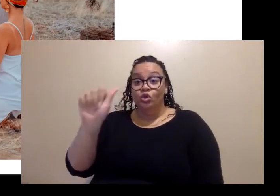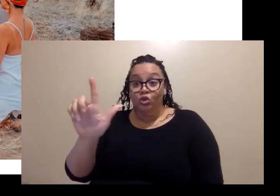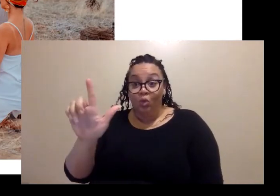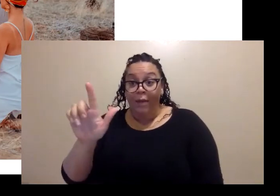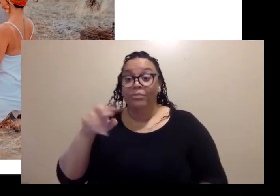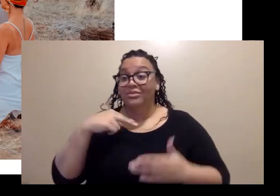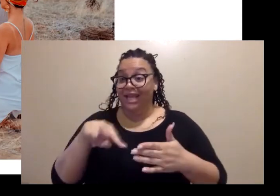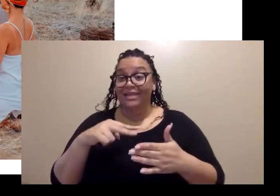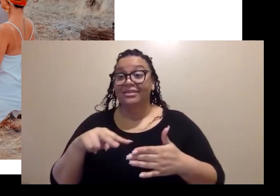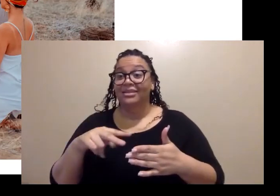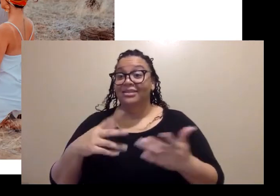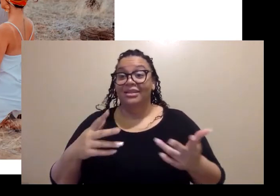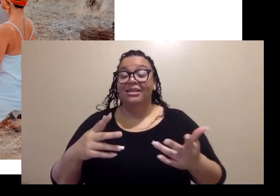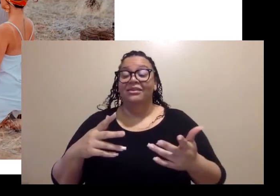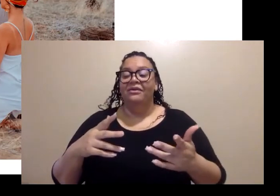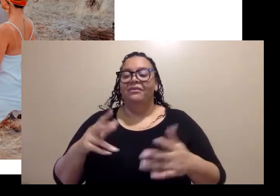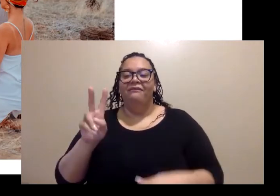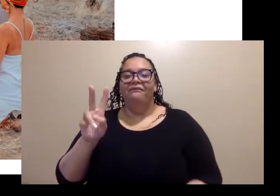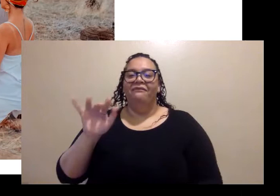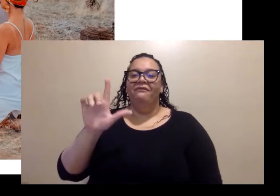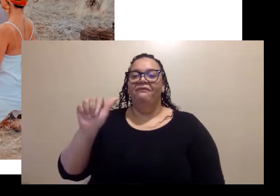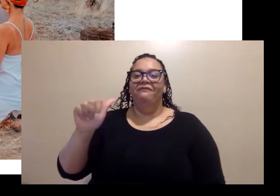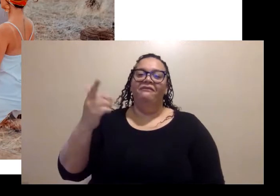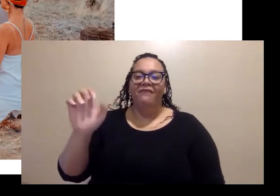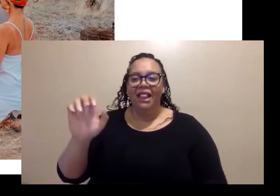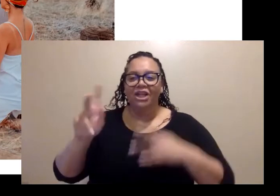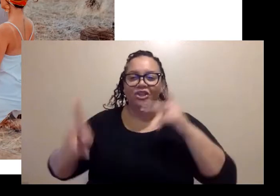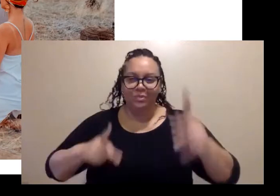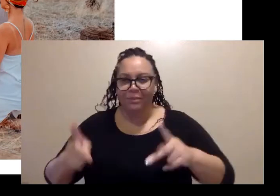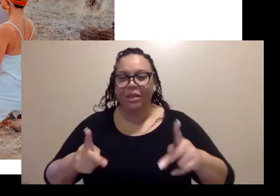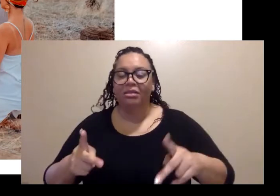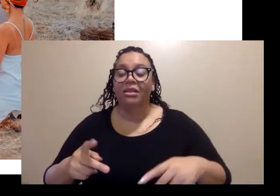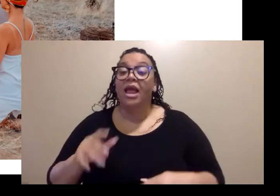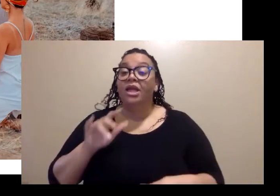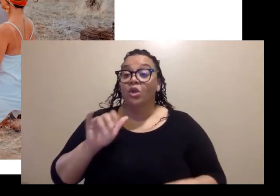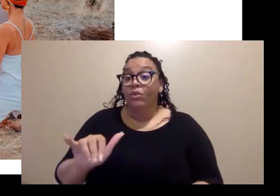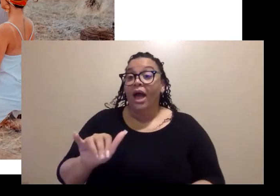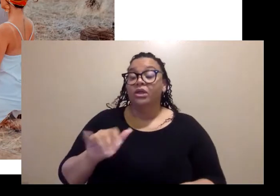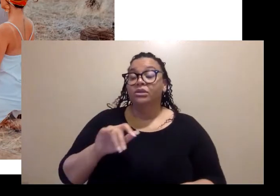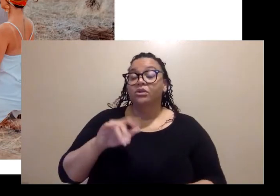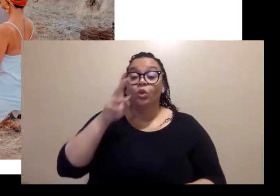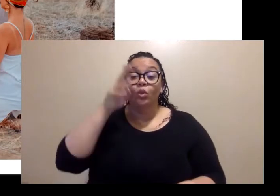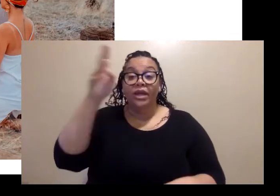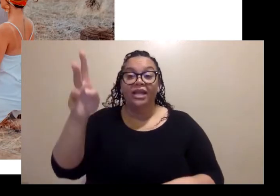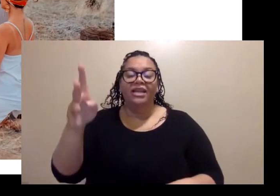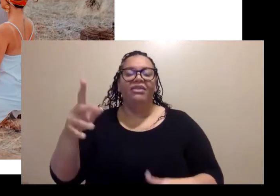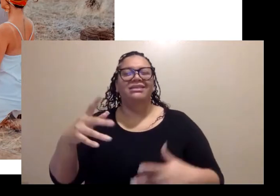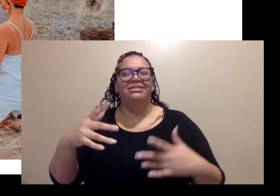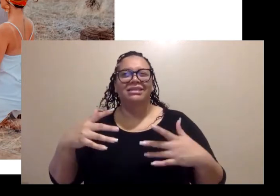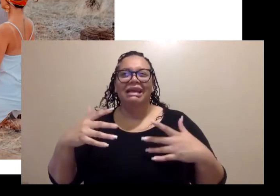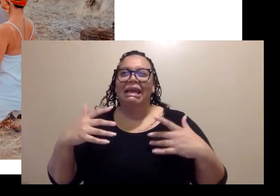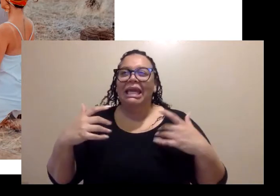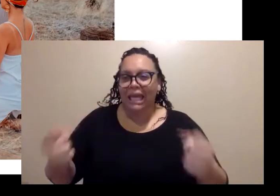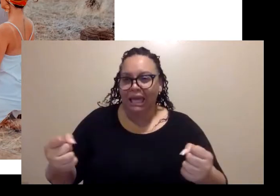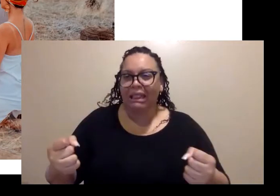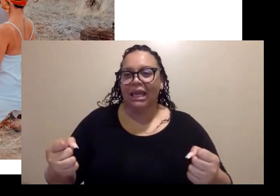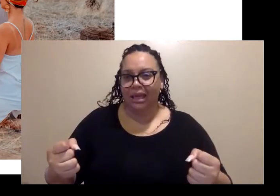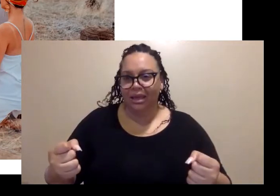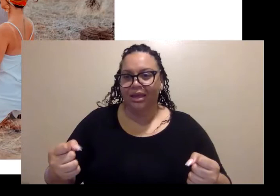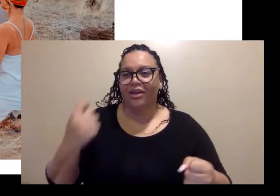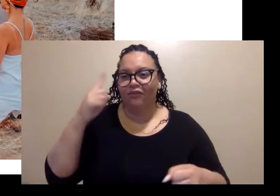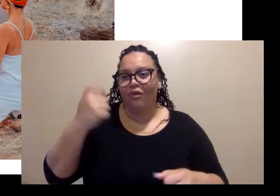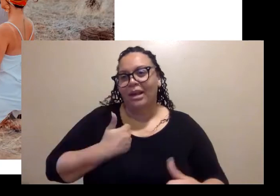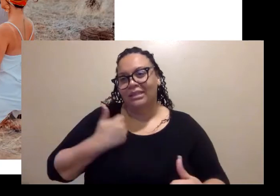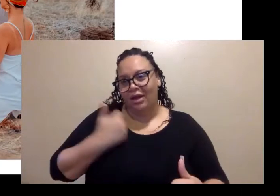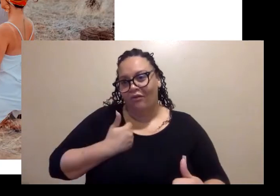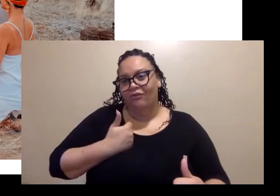people. And so that has created this sense of healing for me, even healing in terms of my